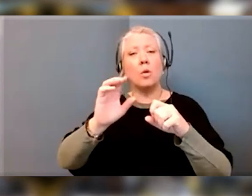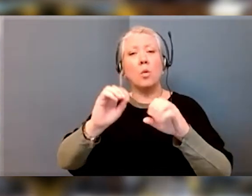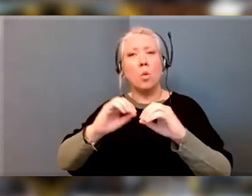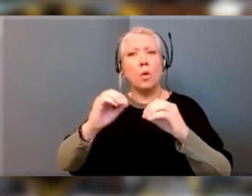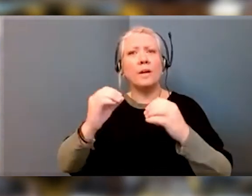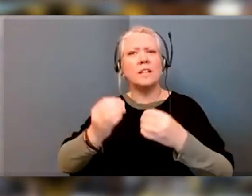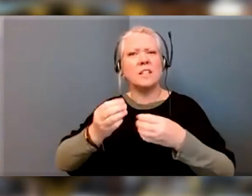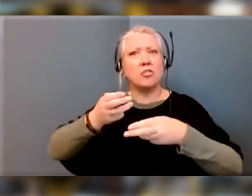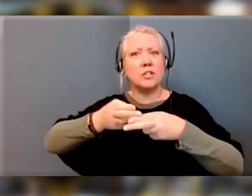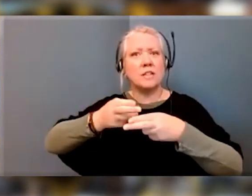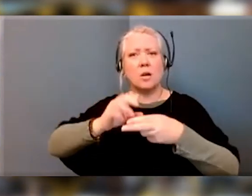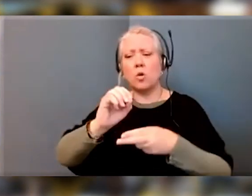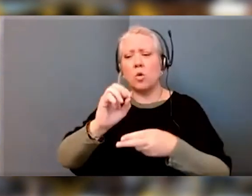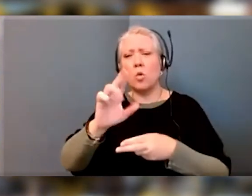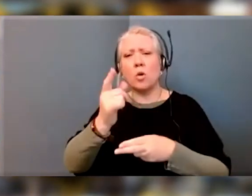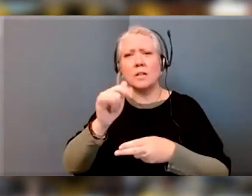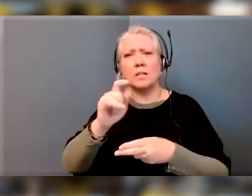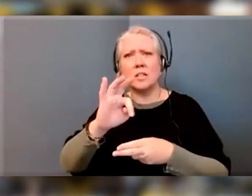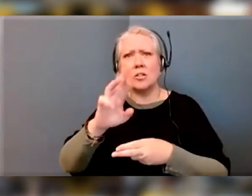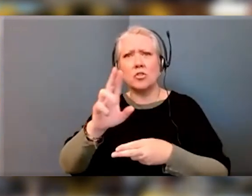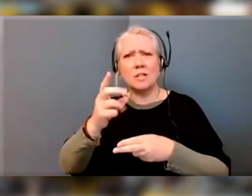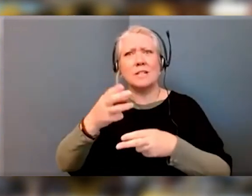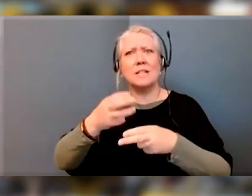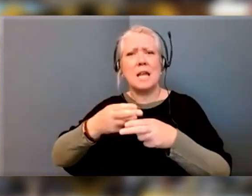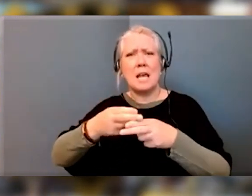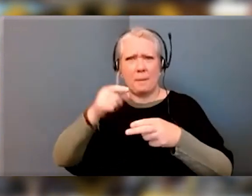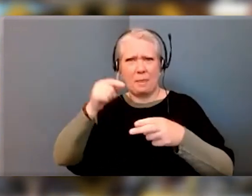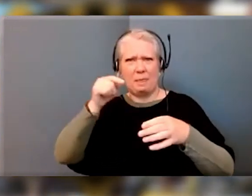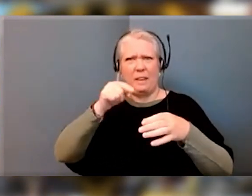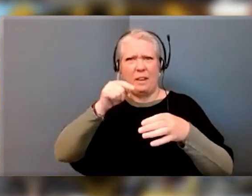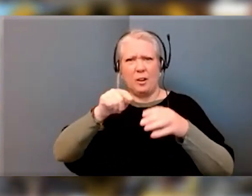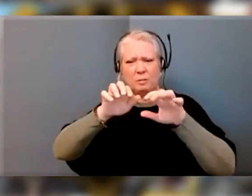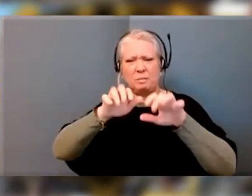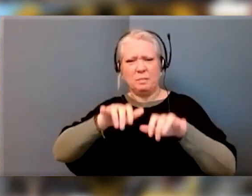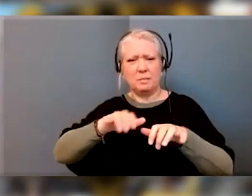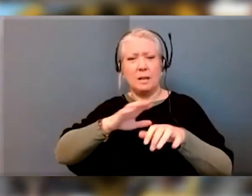PS 2021 to identify which application you're applying for.